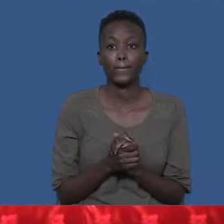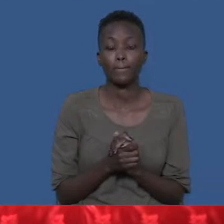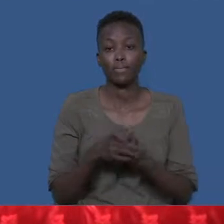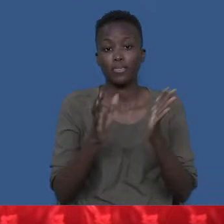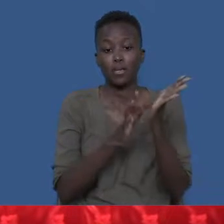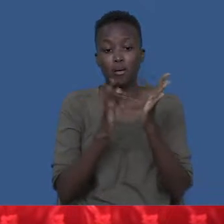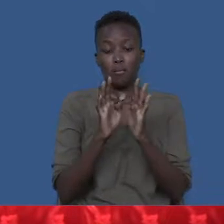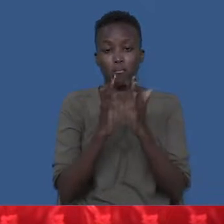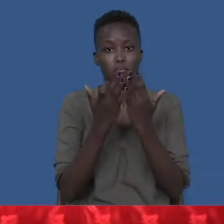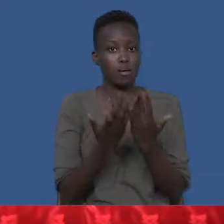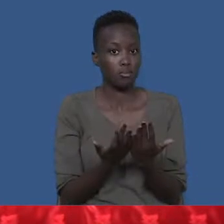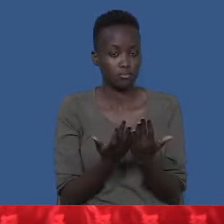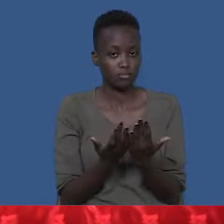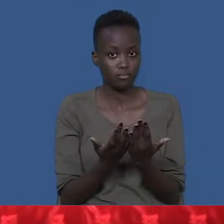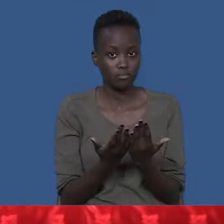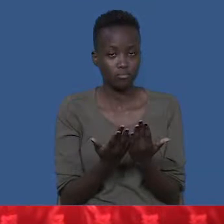scripture does not really